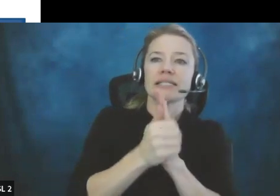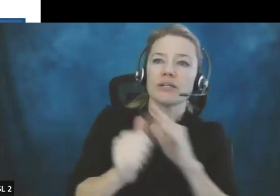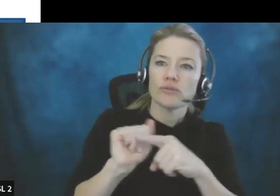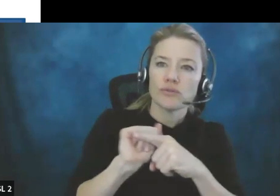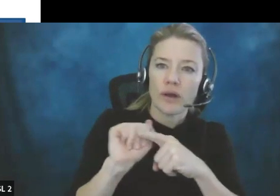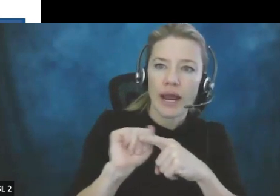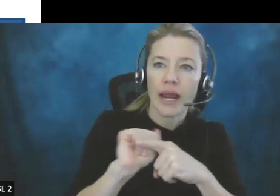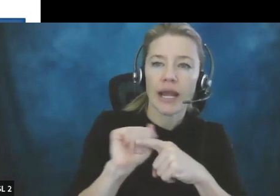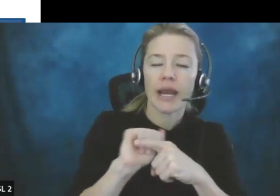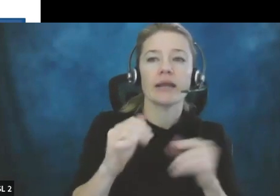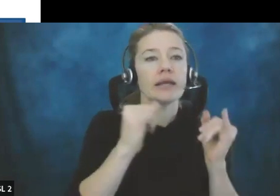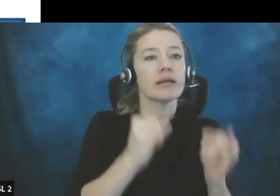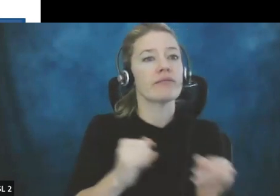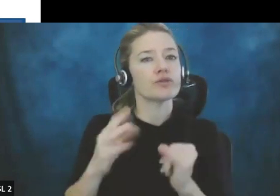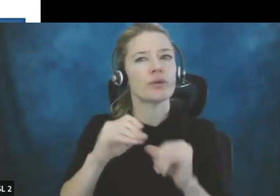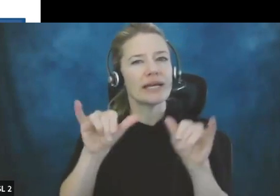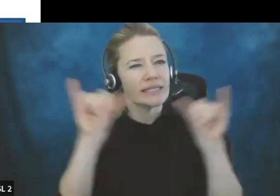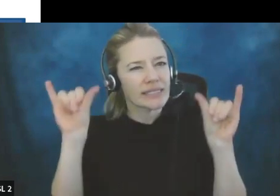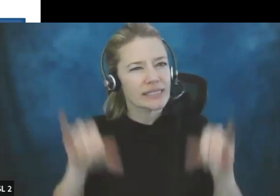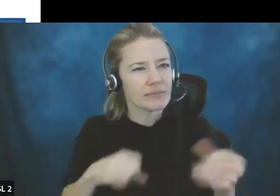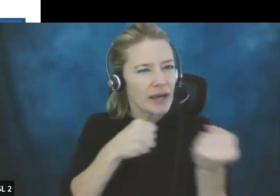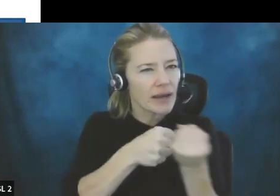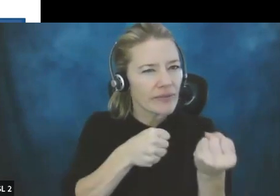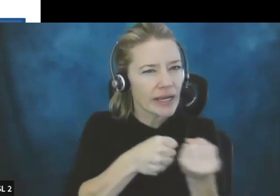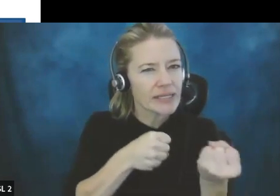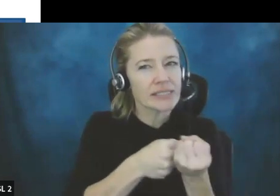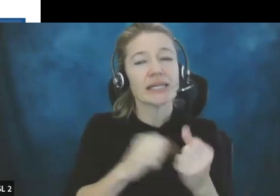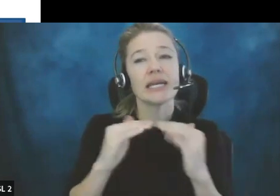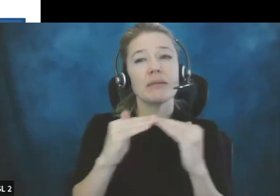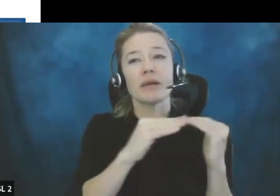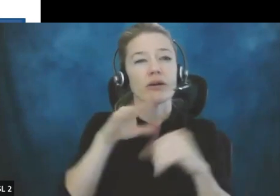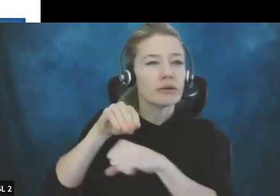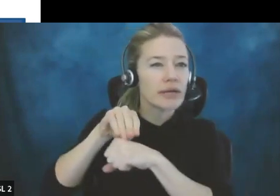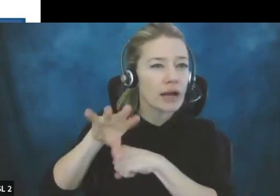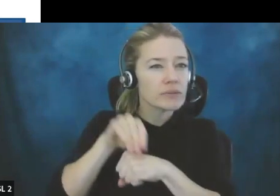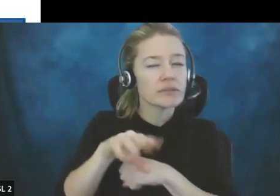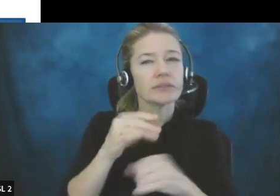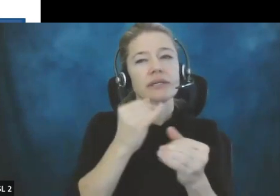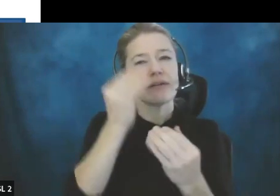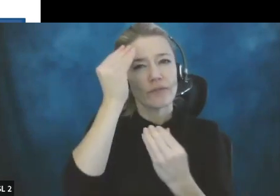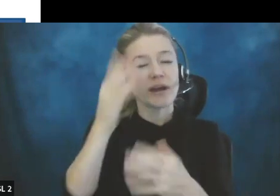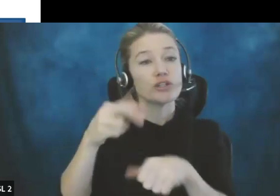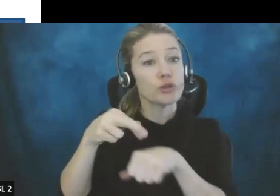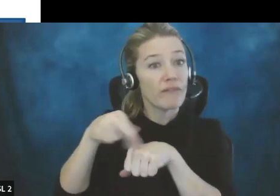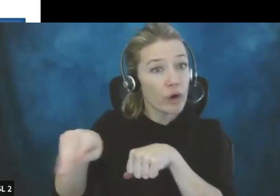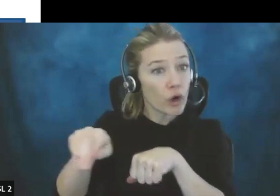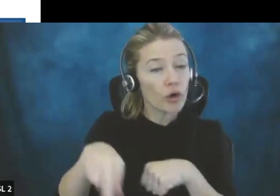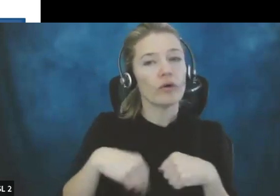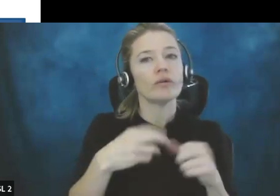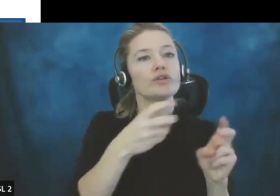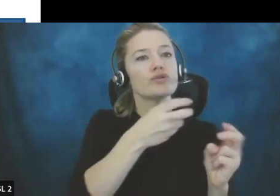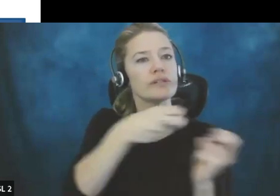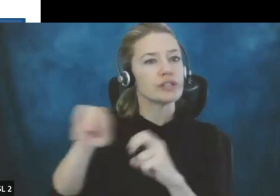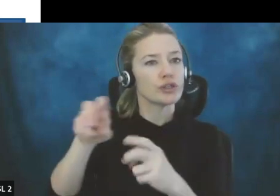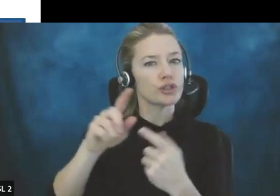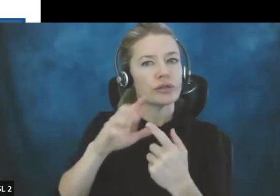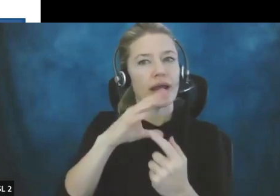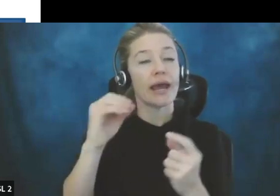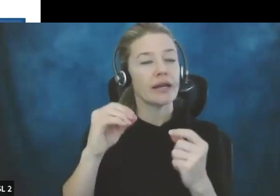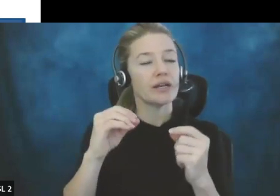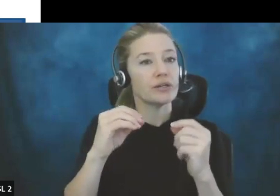as independent living skills training, individual and systems advocacy, peer counseling, information